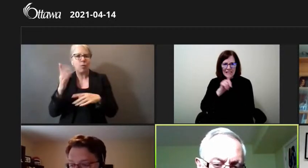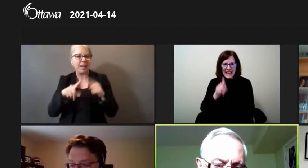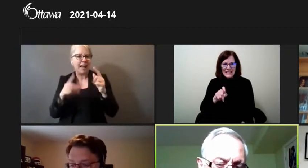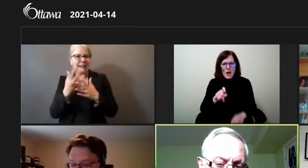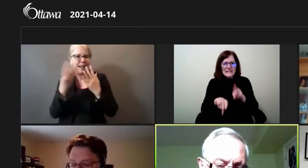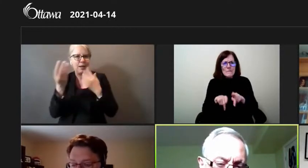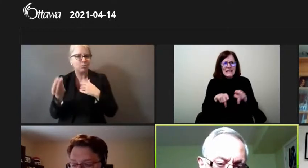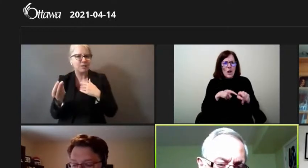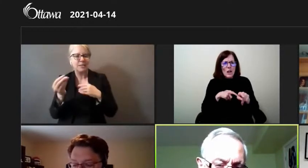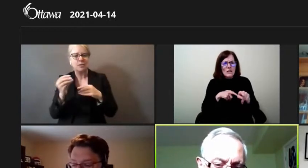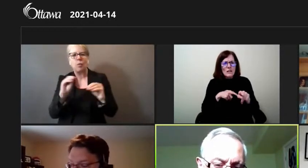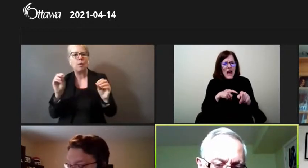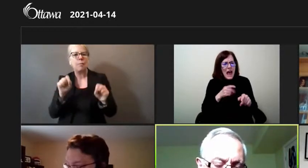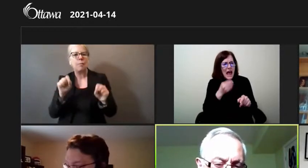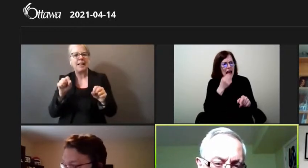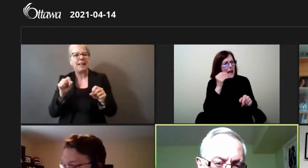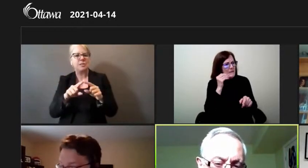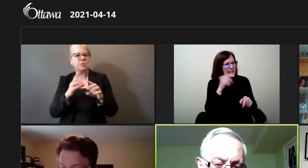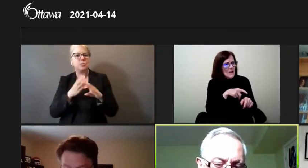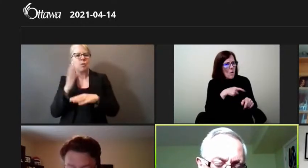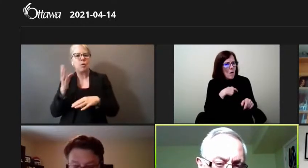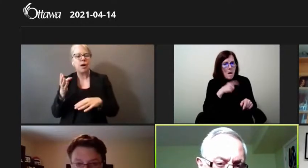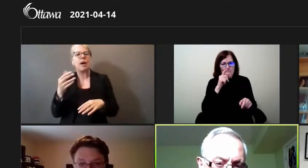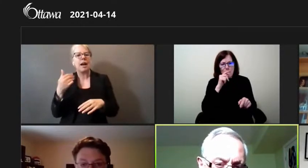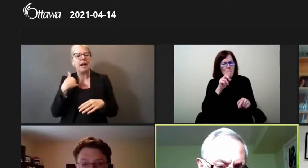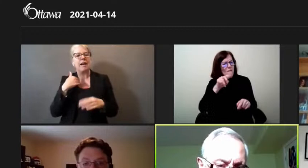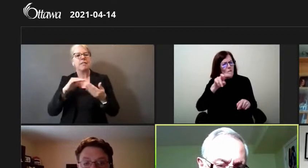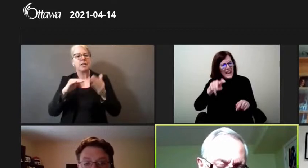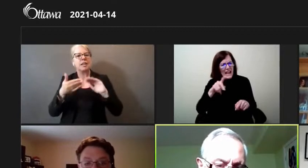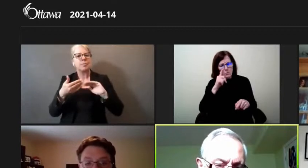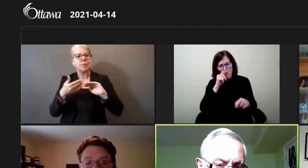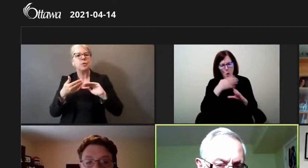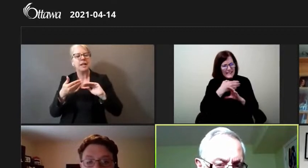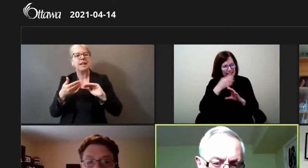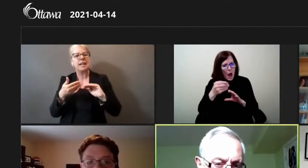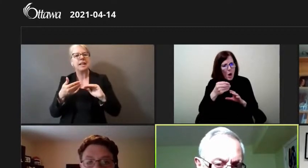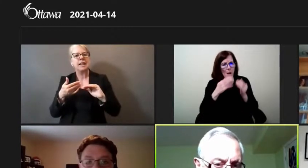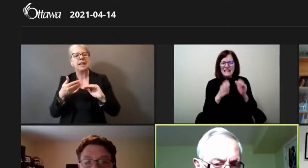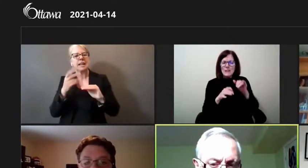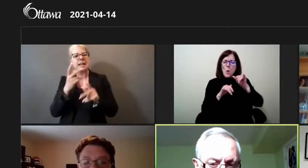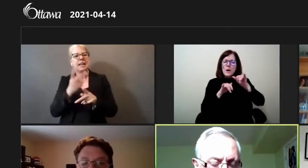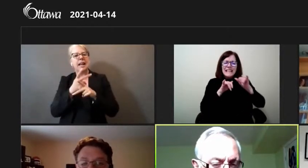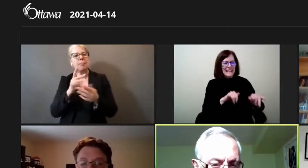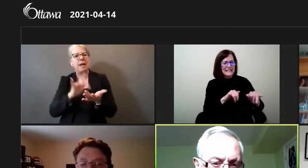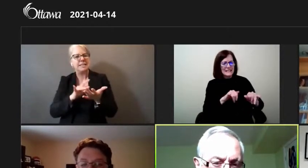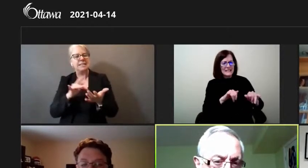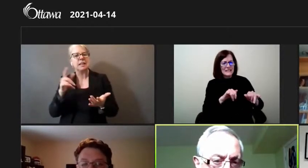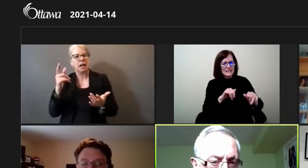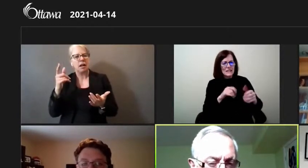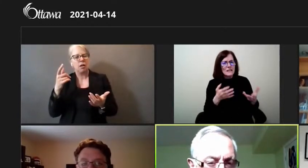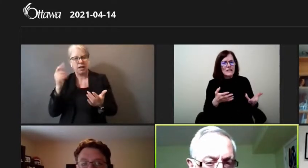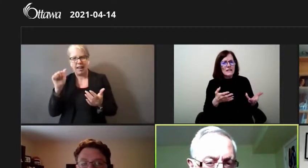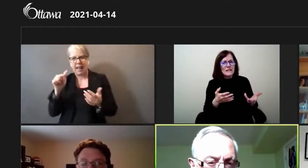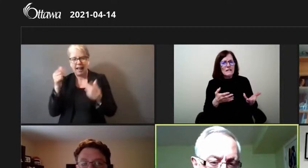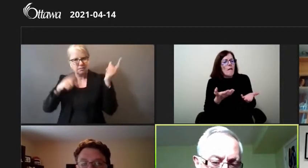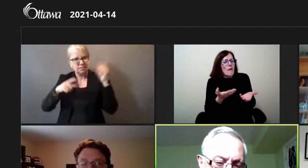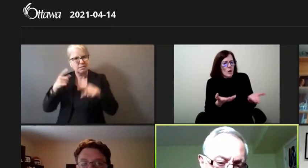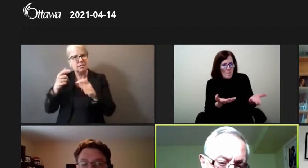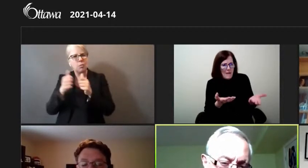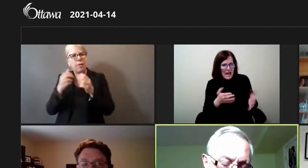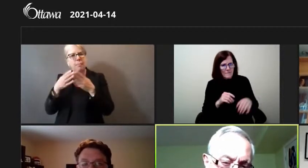no ability to go anywhere, and we have the community per medicine. Can that work out between public